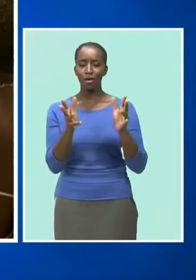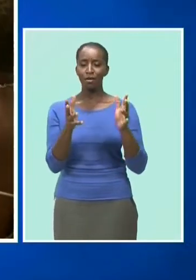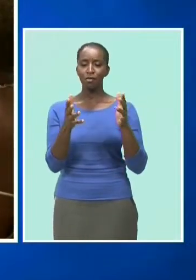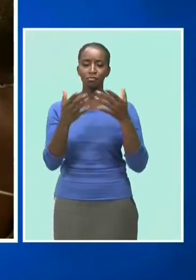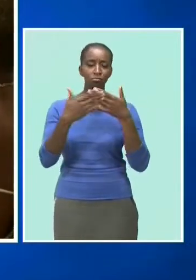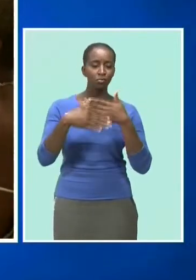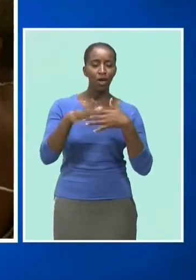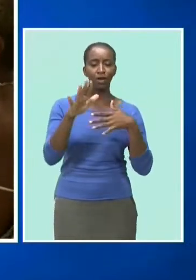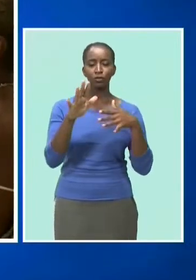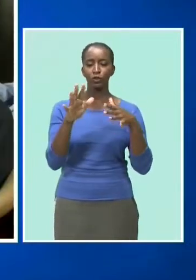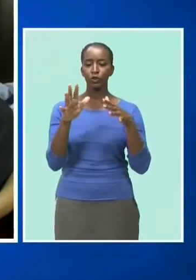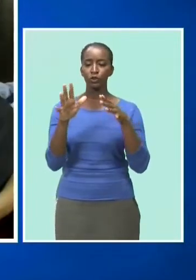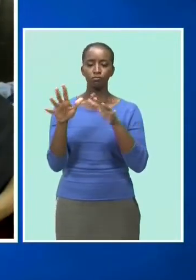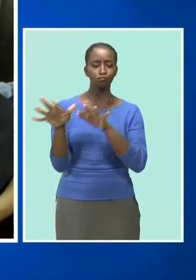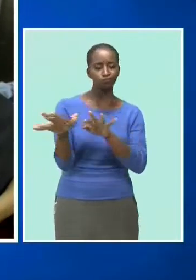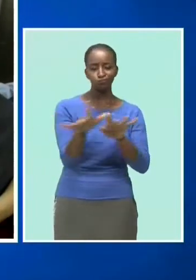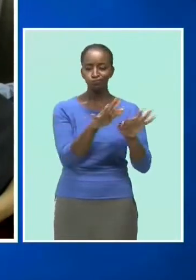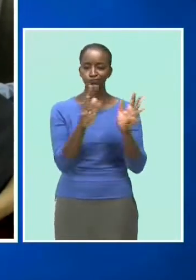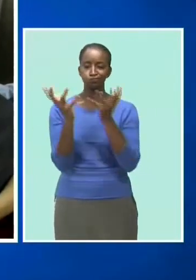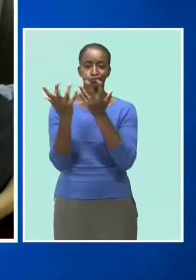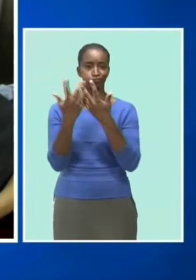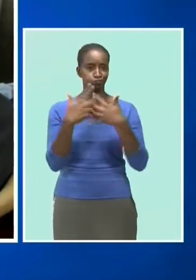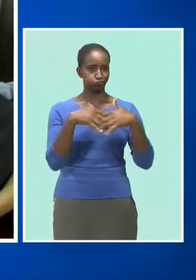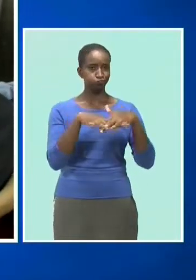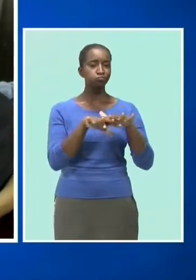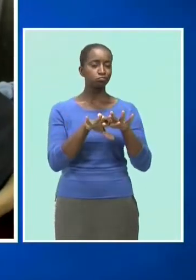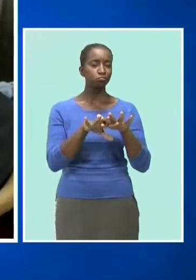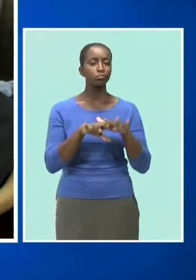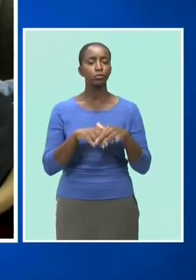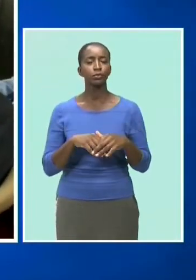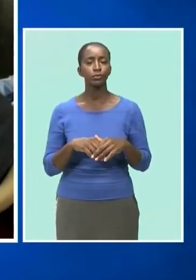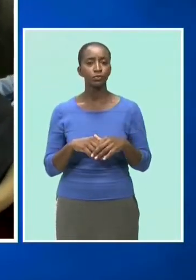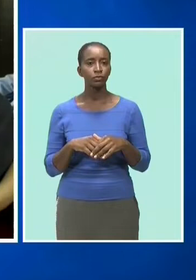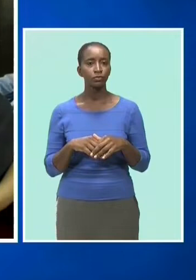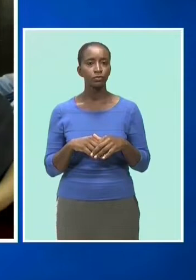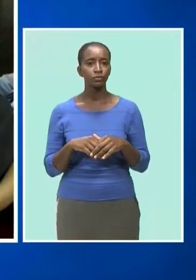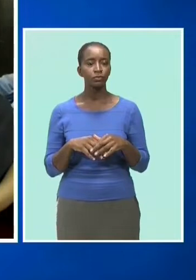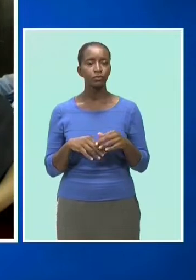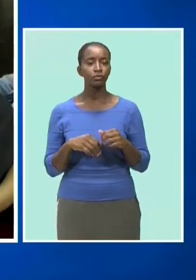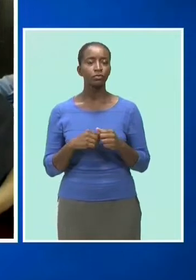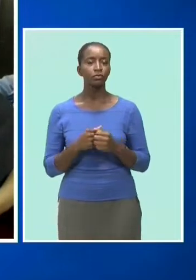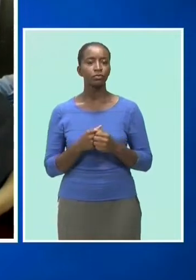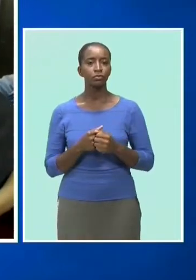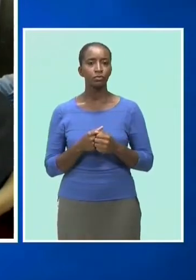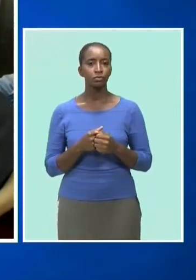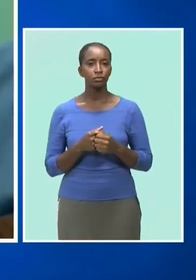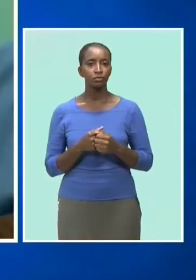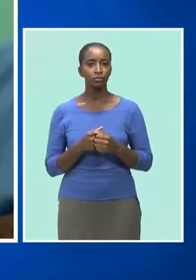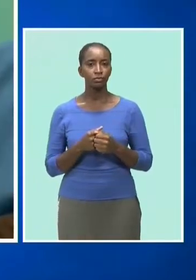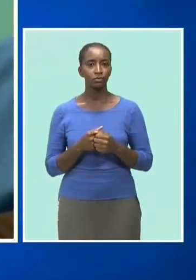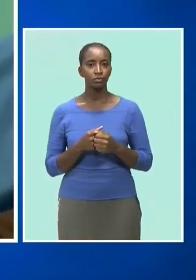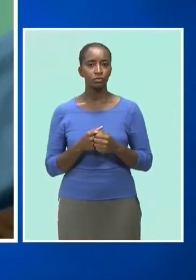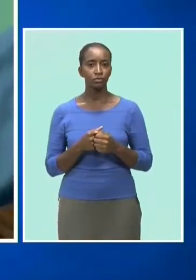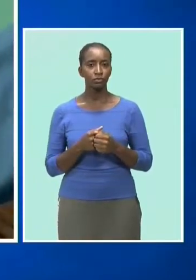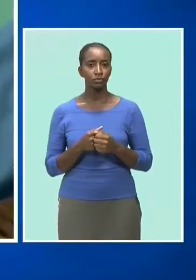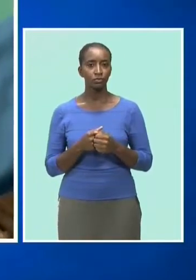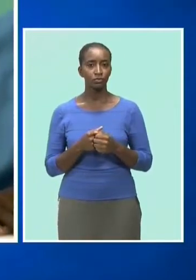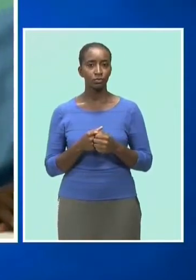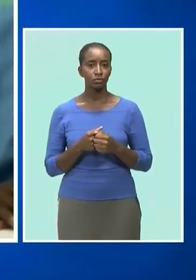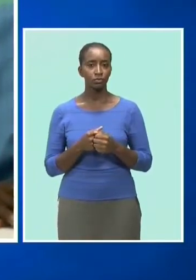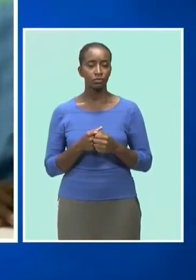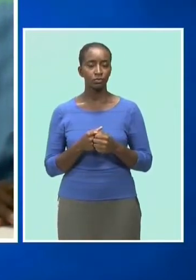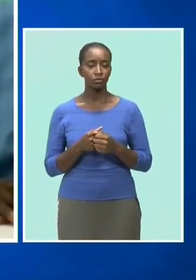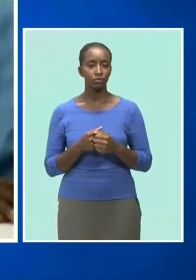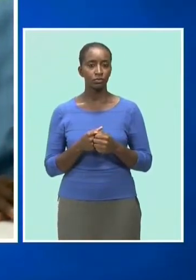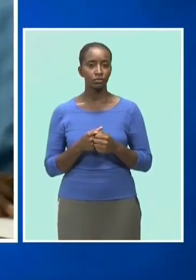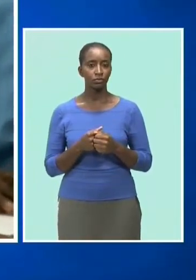equipment by the Barbados Ex-Police Association of New York to the St. John District Emergency Organization at the Baobab Towers over